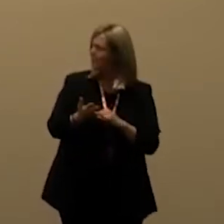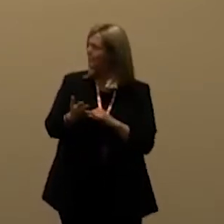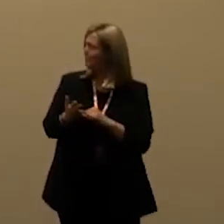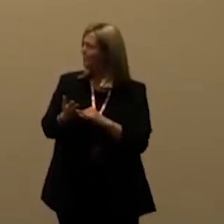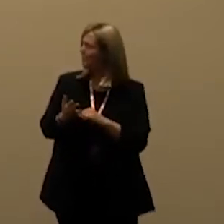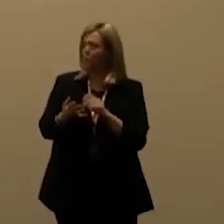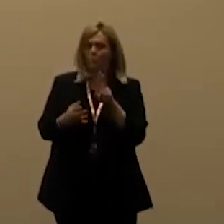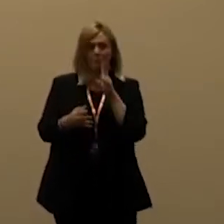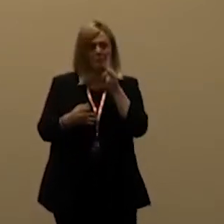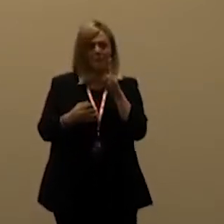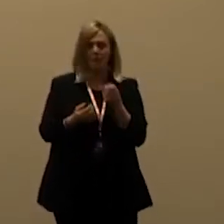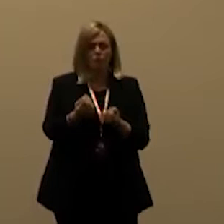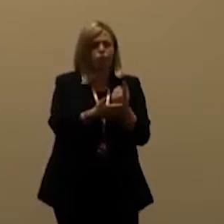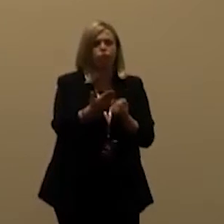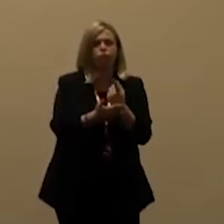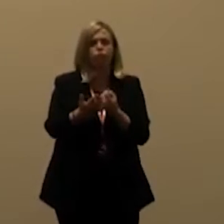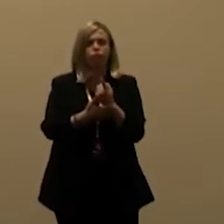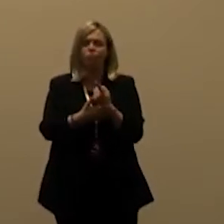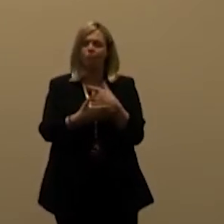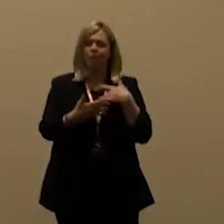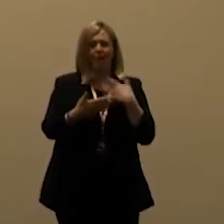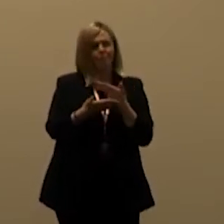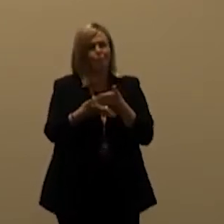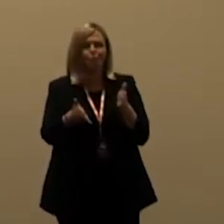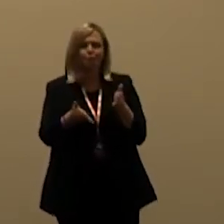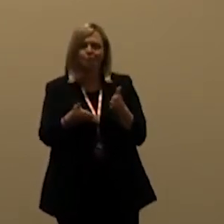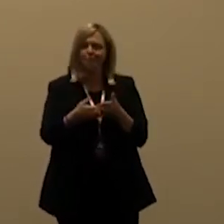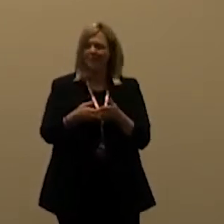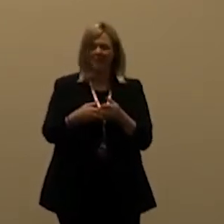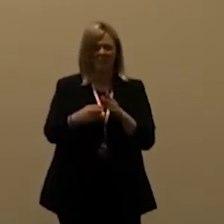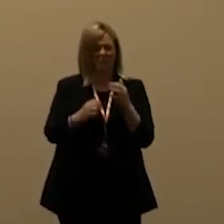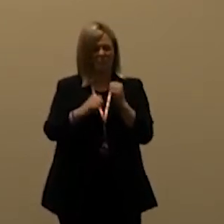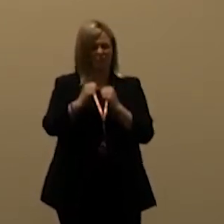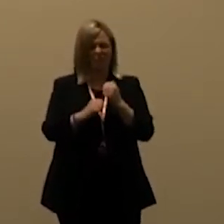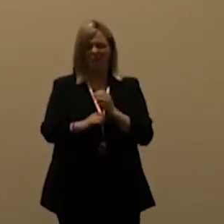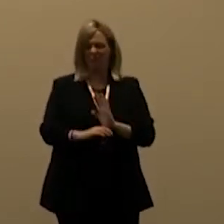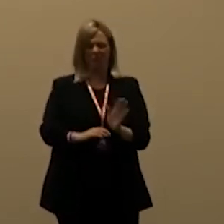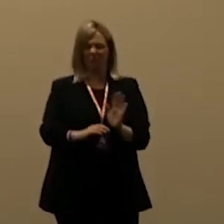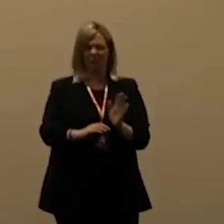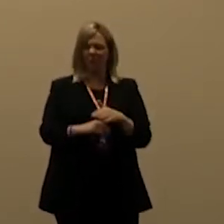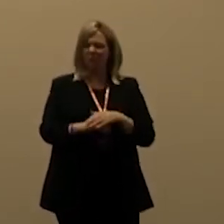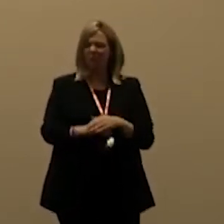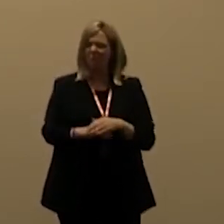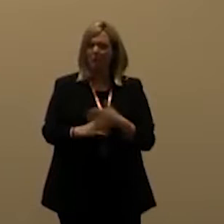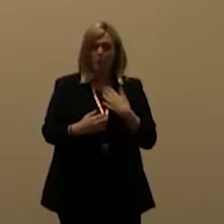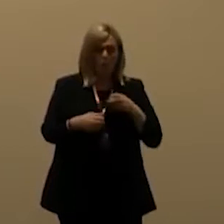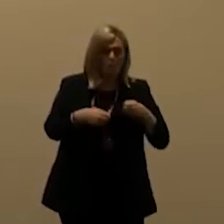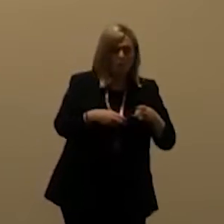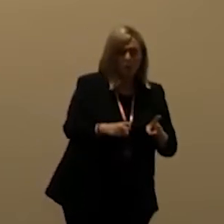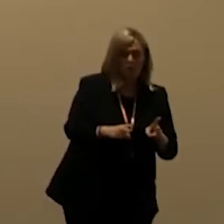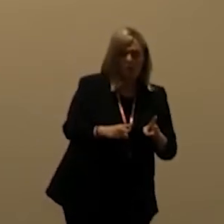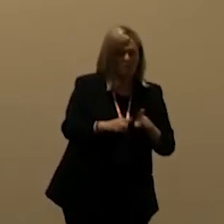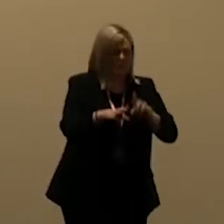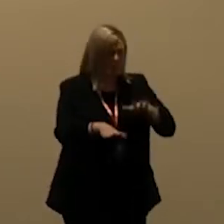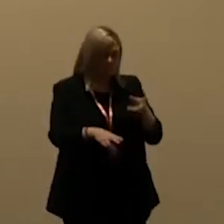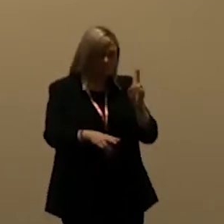wealth of opportunity here. Life is a buffet. We are no longer looking at structure and one route like maybe our parents